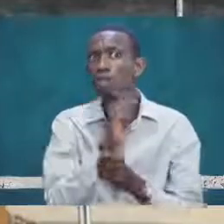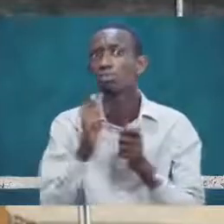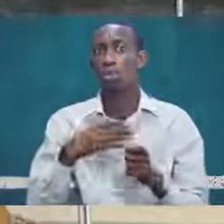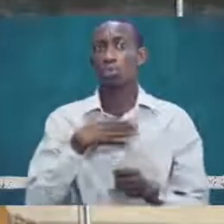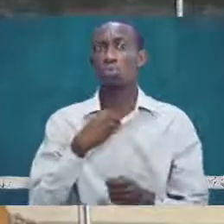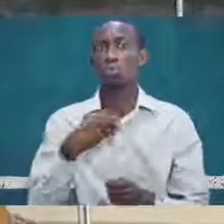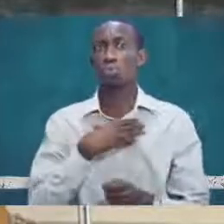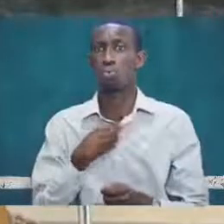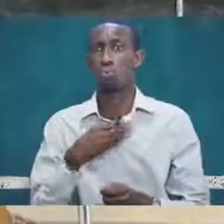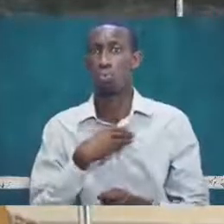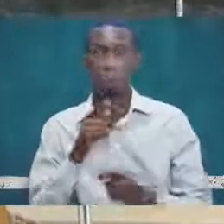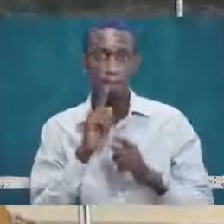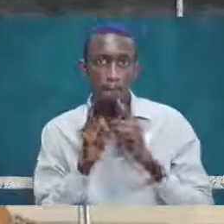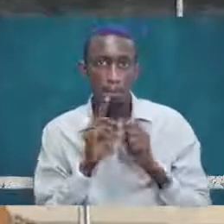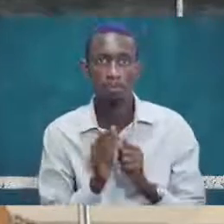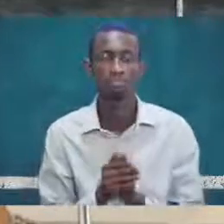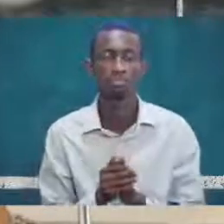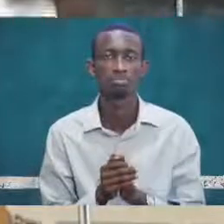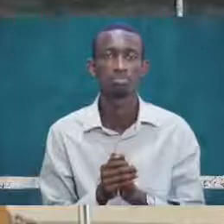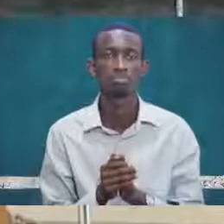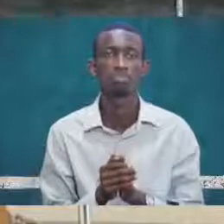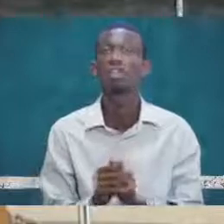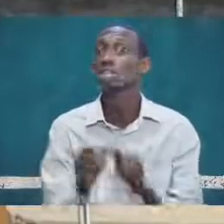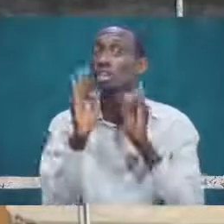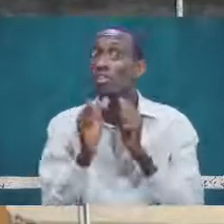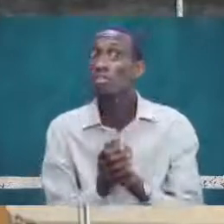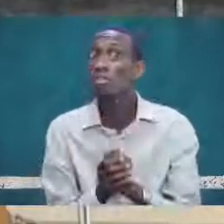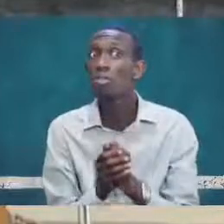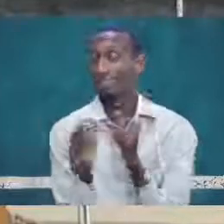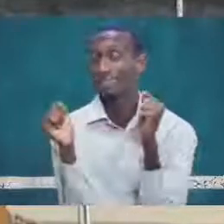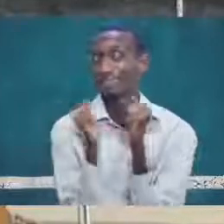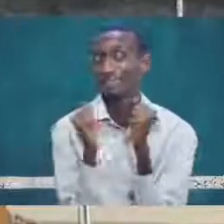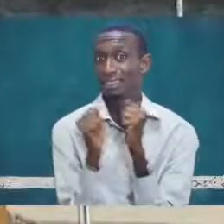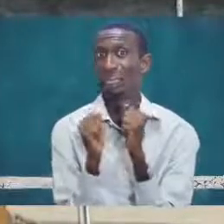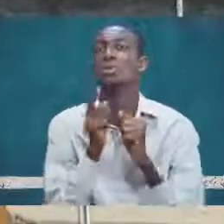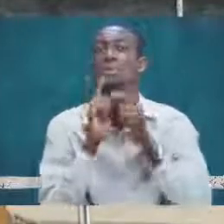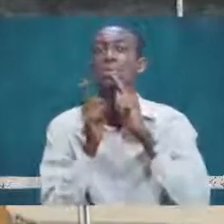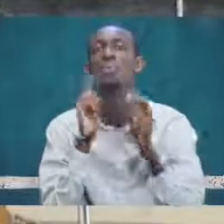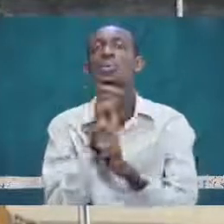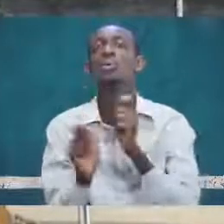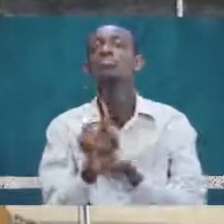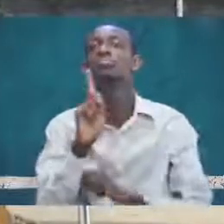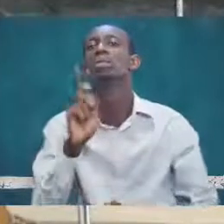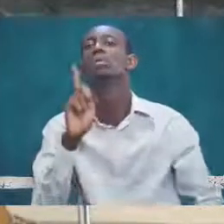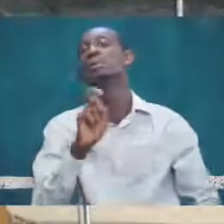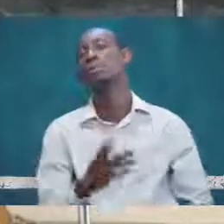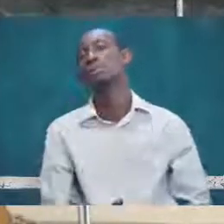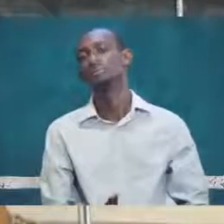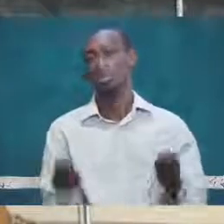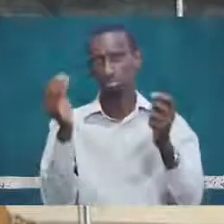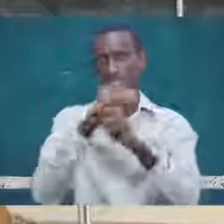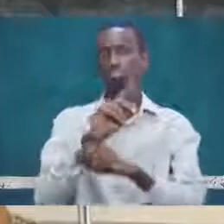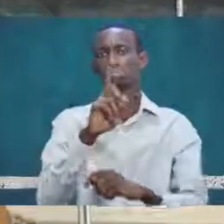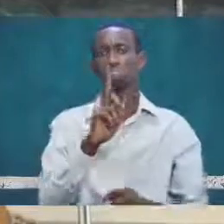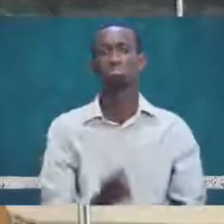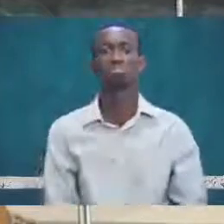and white cold. Changes to white again when it is cold. Let's also look at the